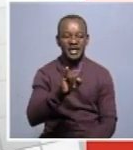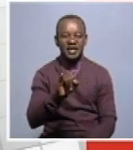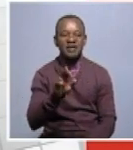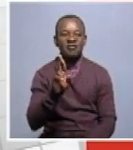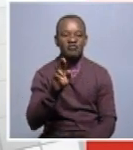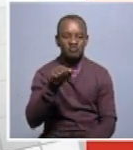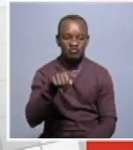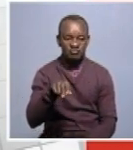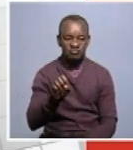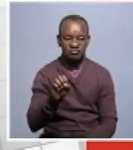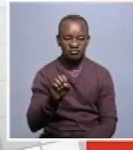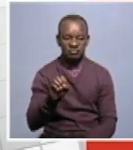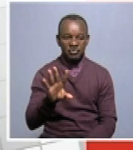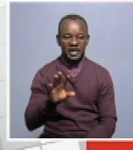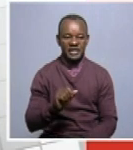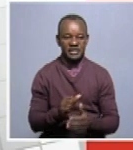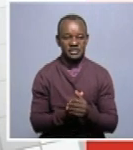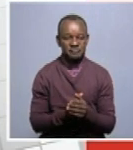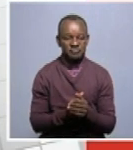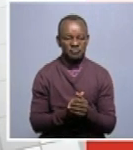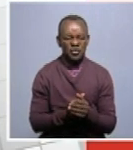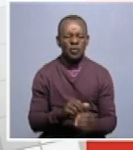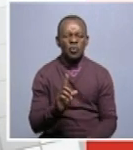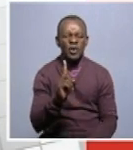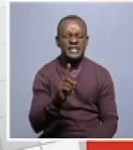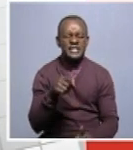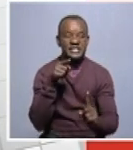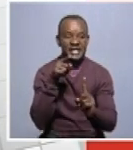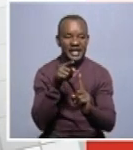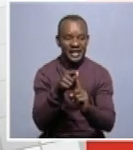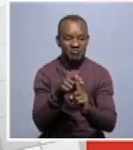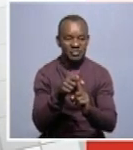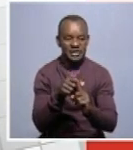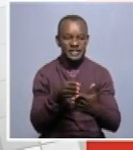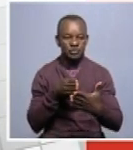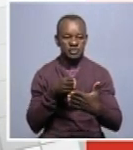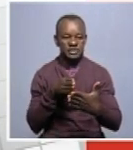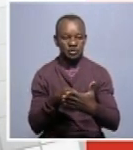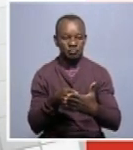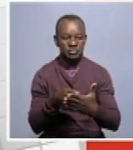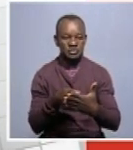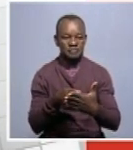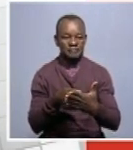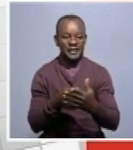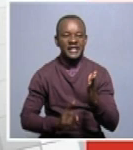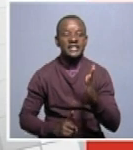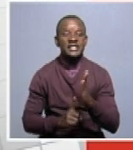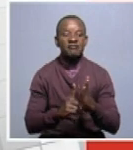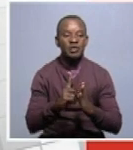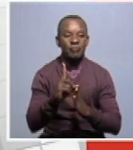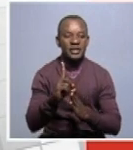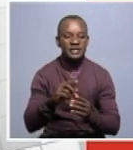prevent the development of new variants, which may cause the problem. And